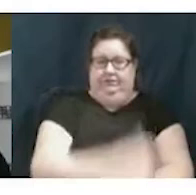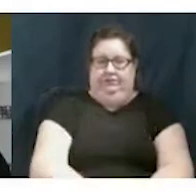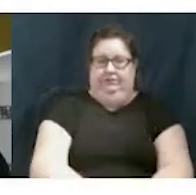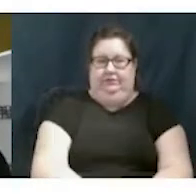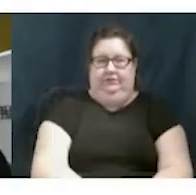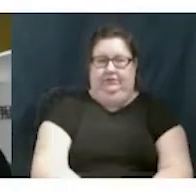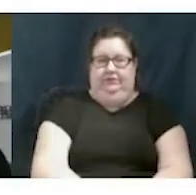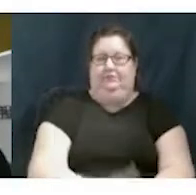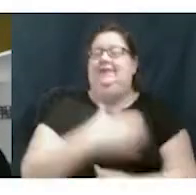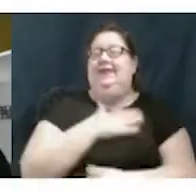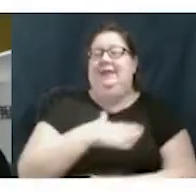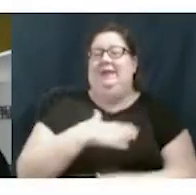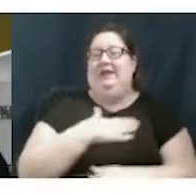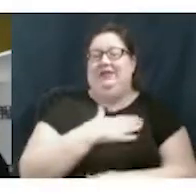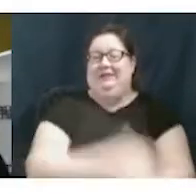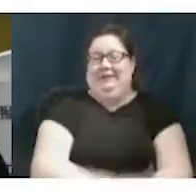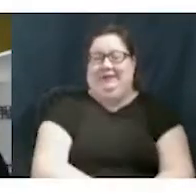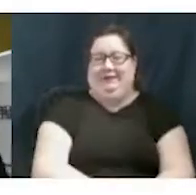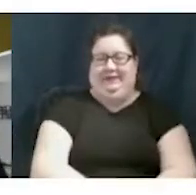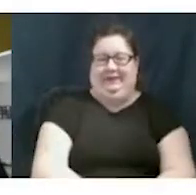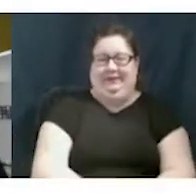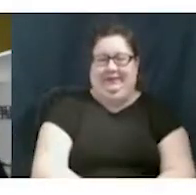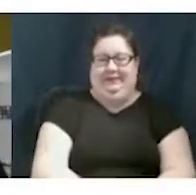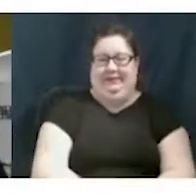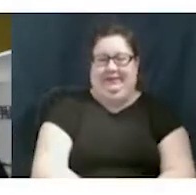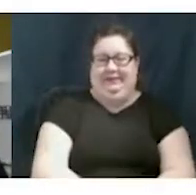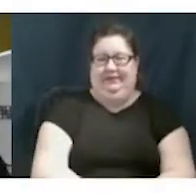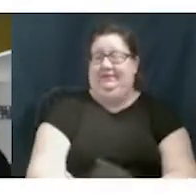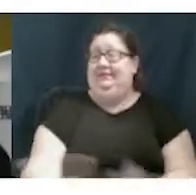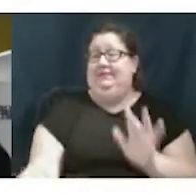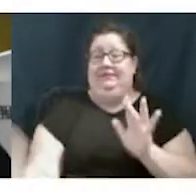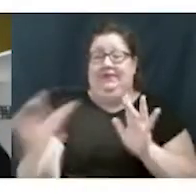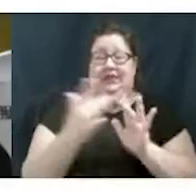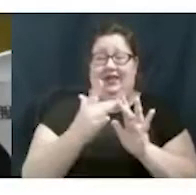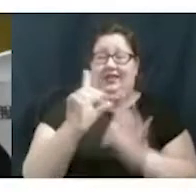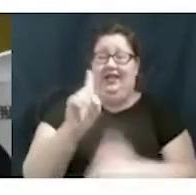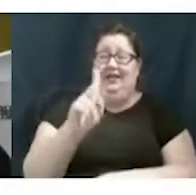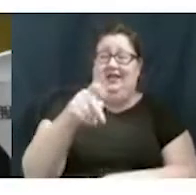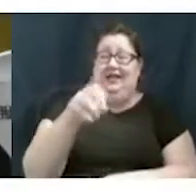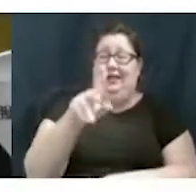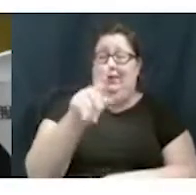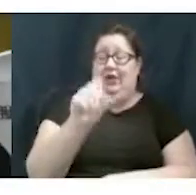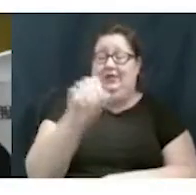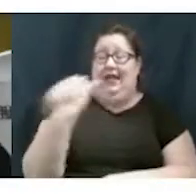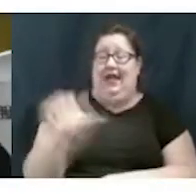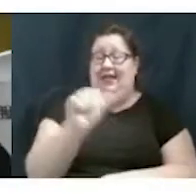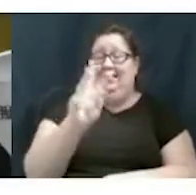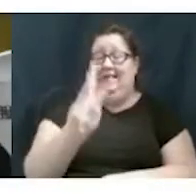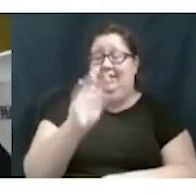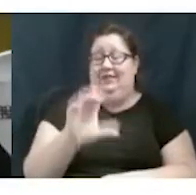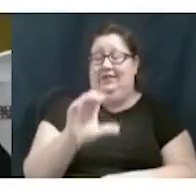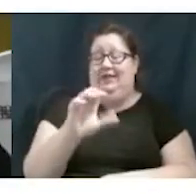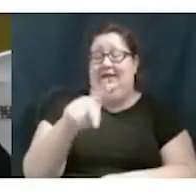It's a pleasure. Reach out, dperks@WCSS.